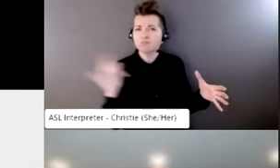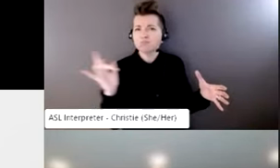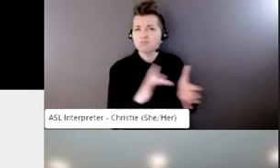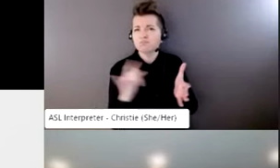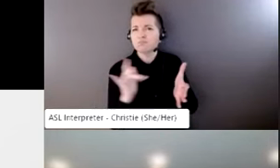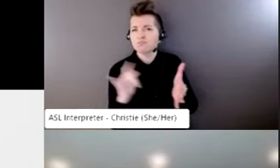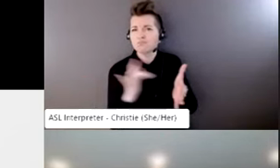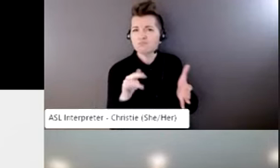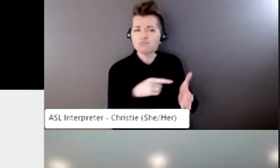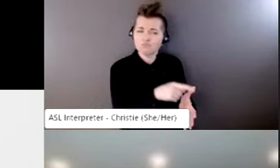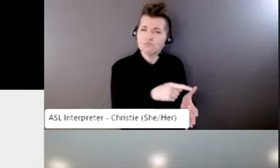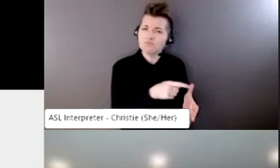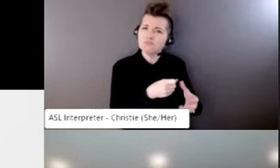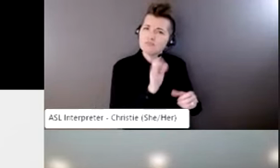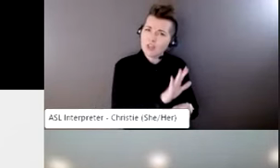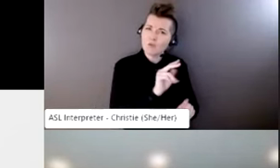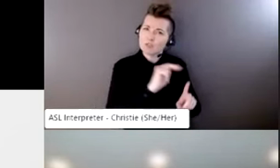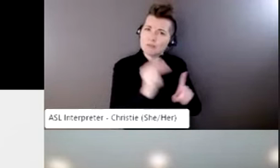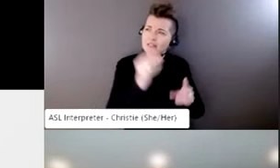across Ontario, but even beyond those borders.